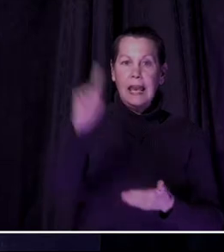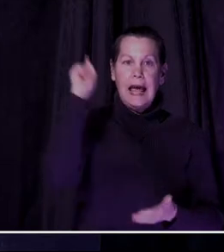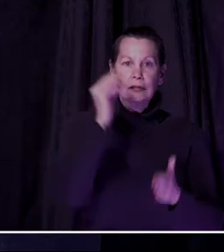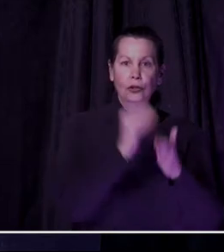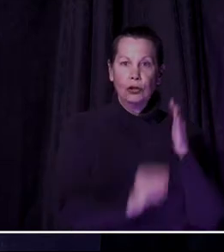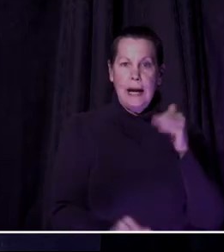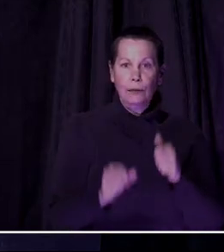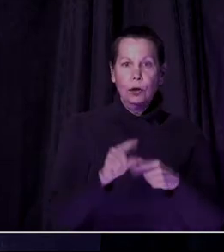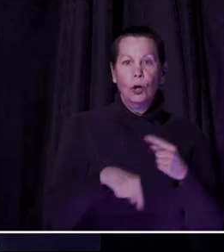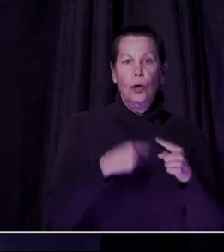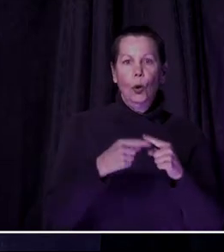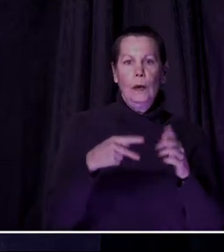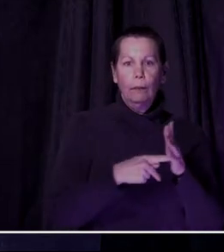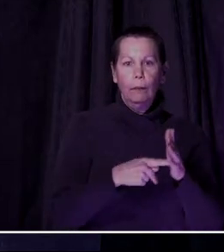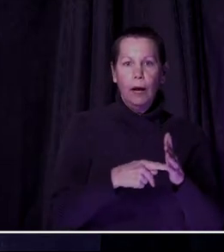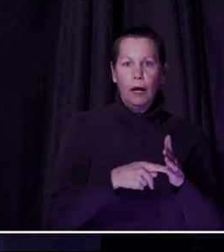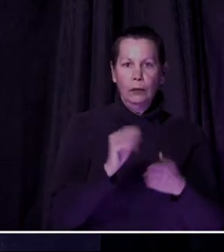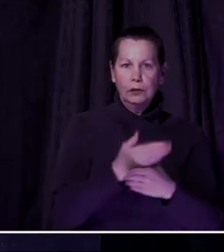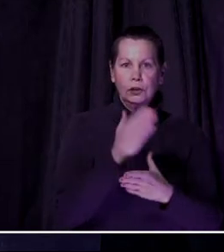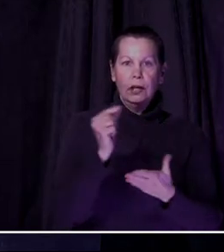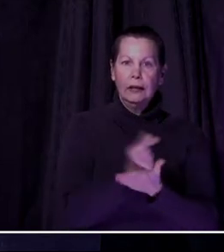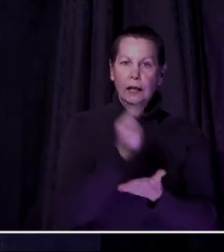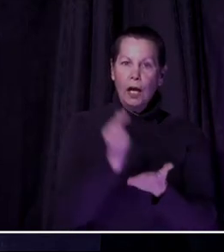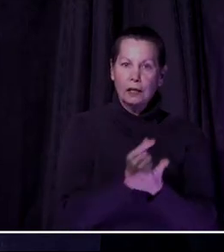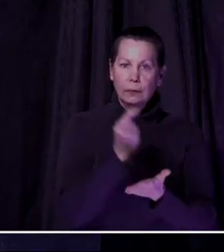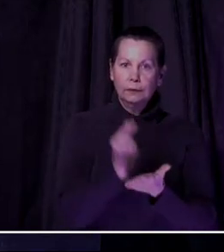When Paul was given the gospel,